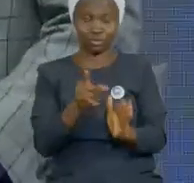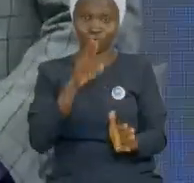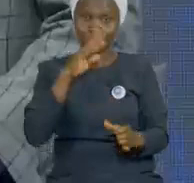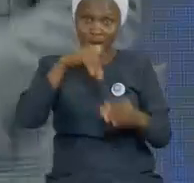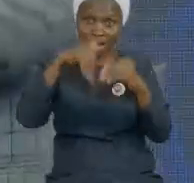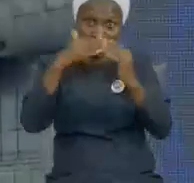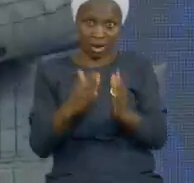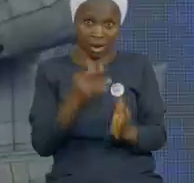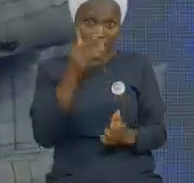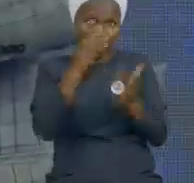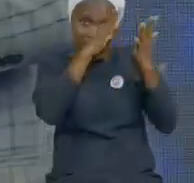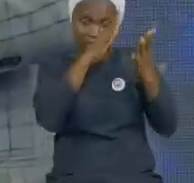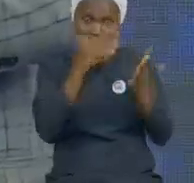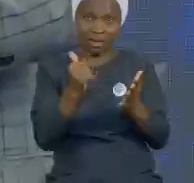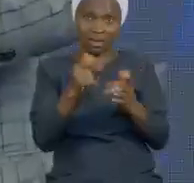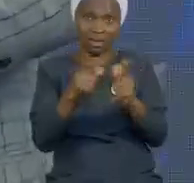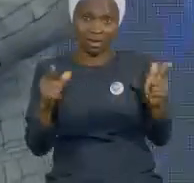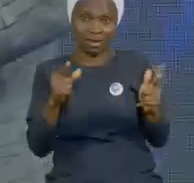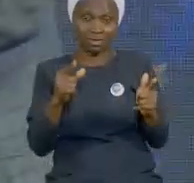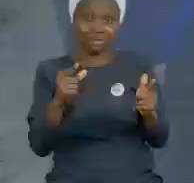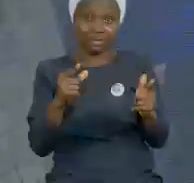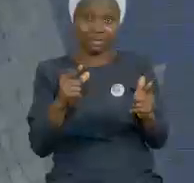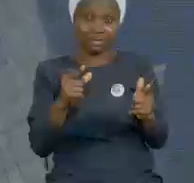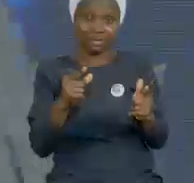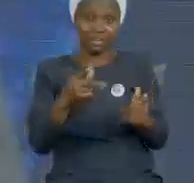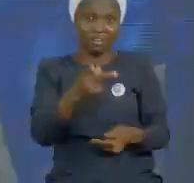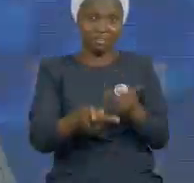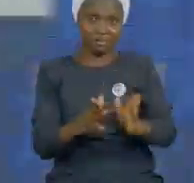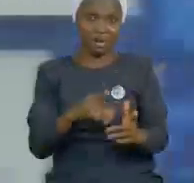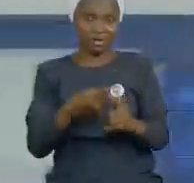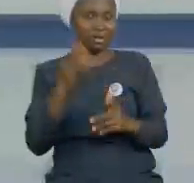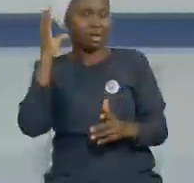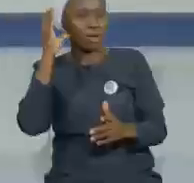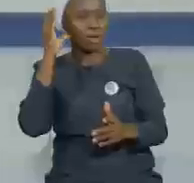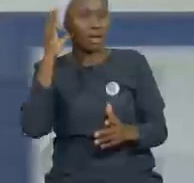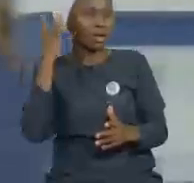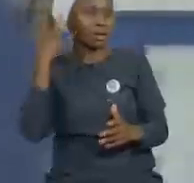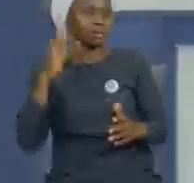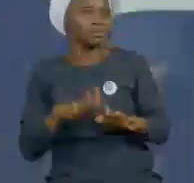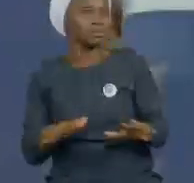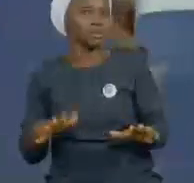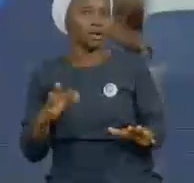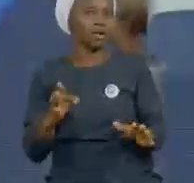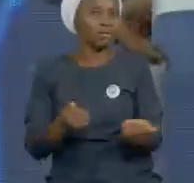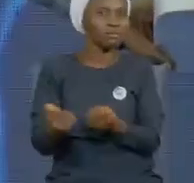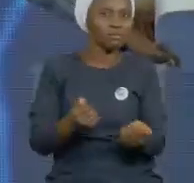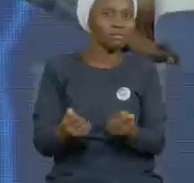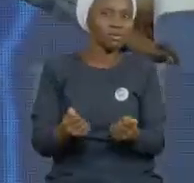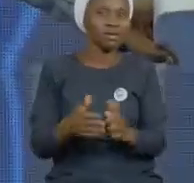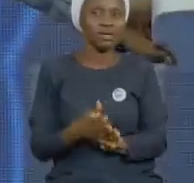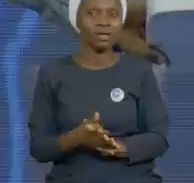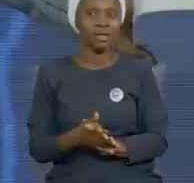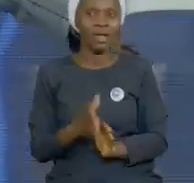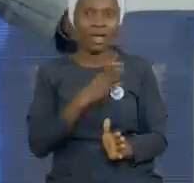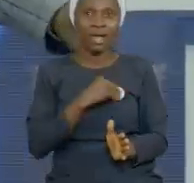and then you hear the sound of the car and your boy running, Papa,